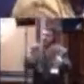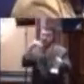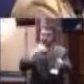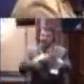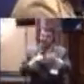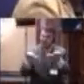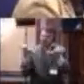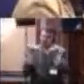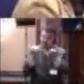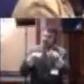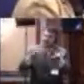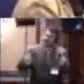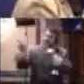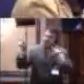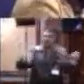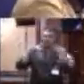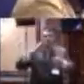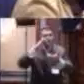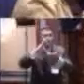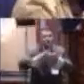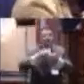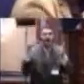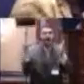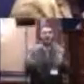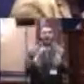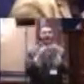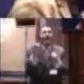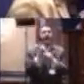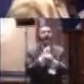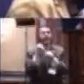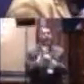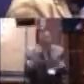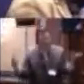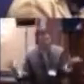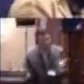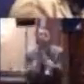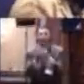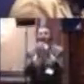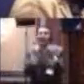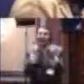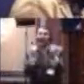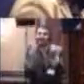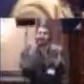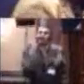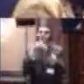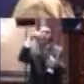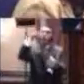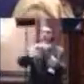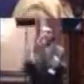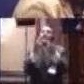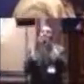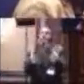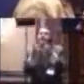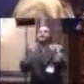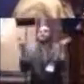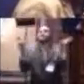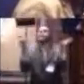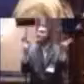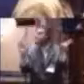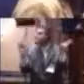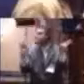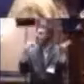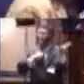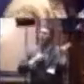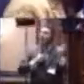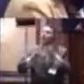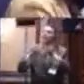optimize and capture a space that was previously closed, because now there are no hallowed